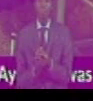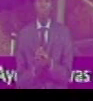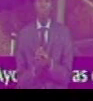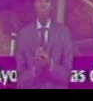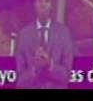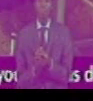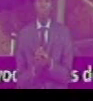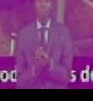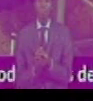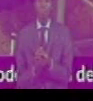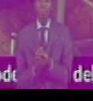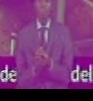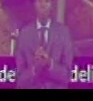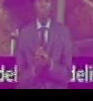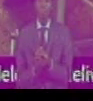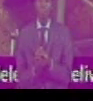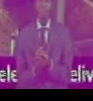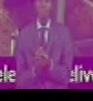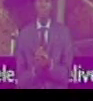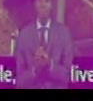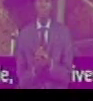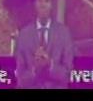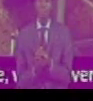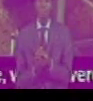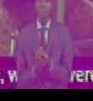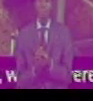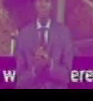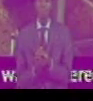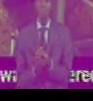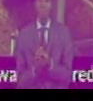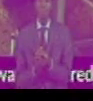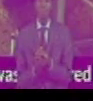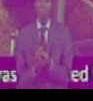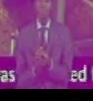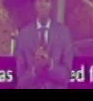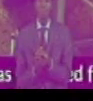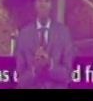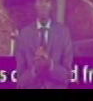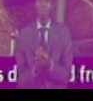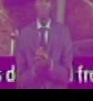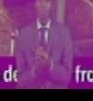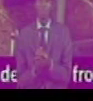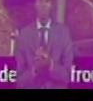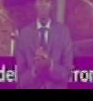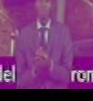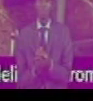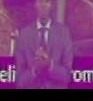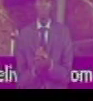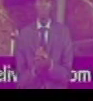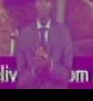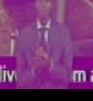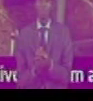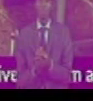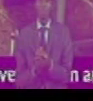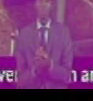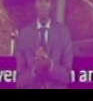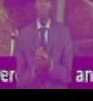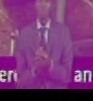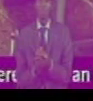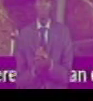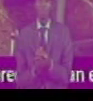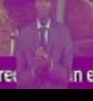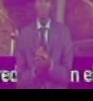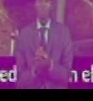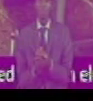But at the tail end of it all, I did Sangangen Kedong, Ikanabadi the Kenda. It's up to